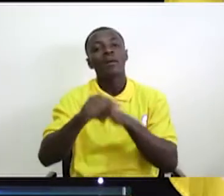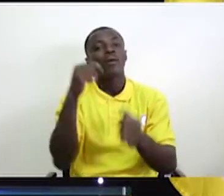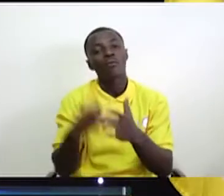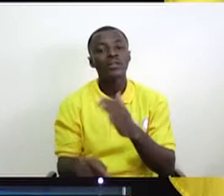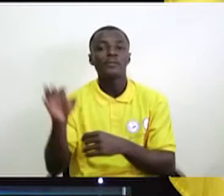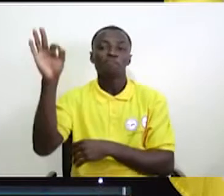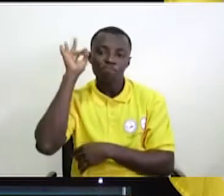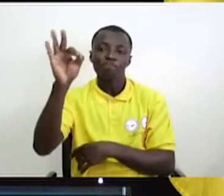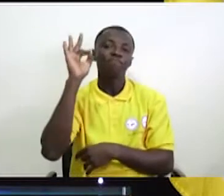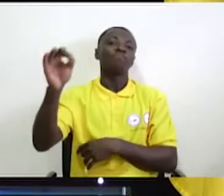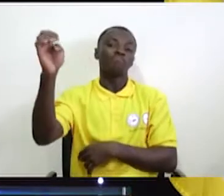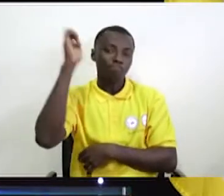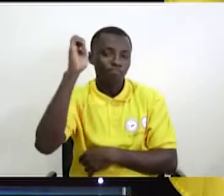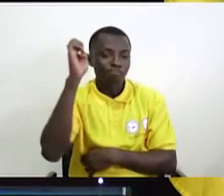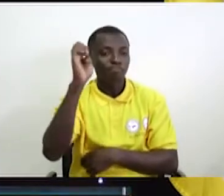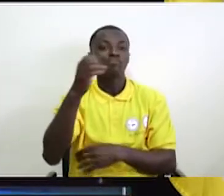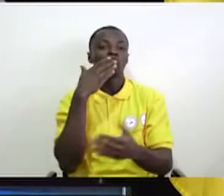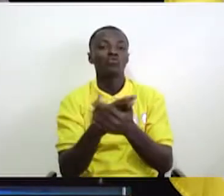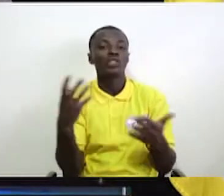good news.